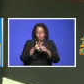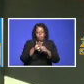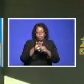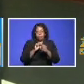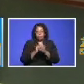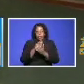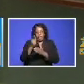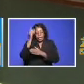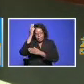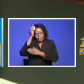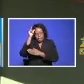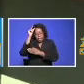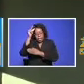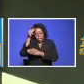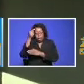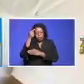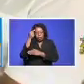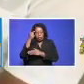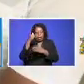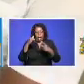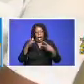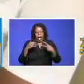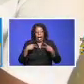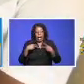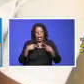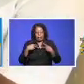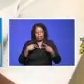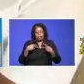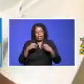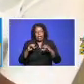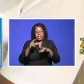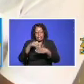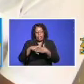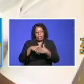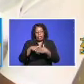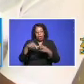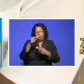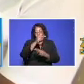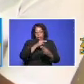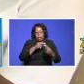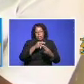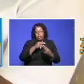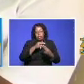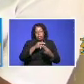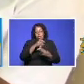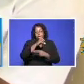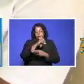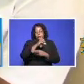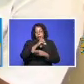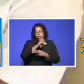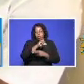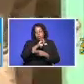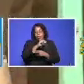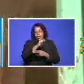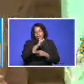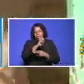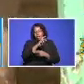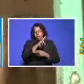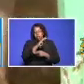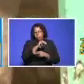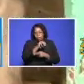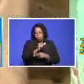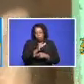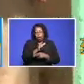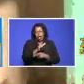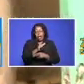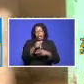should consider that government was confronted with natural disasters in the form of Hurricanes Irma and Dorian, and also had to deal with the worst pandemic in